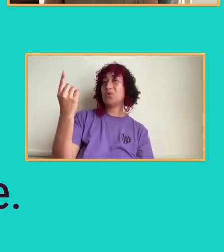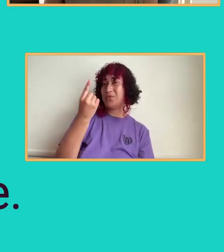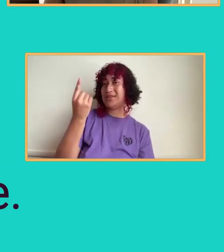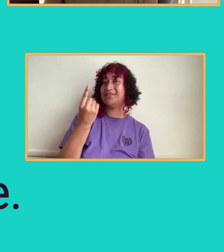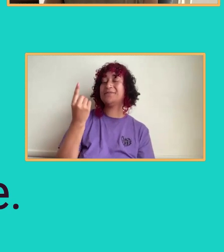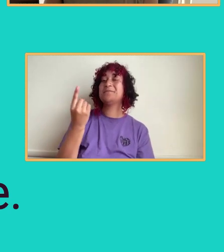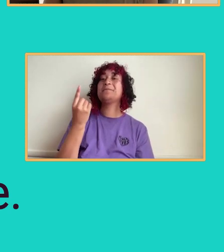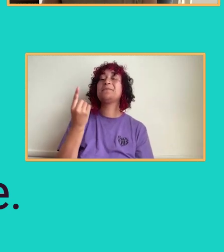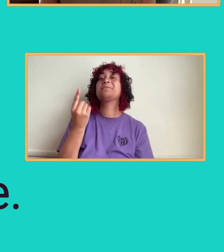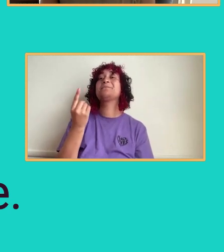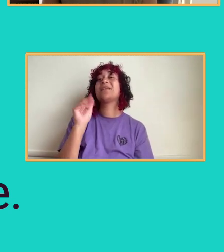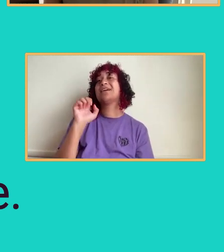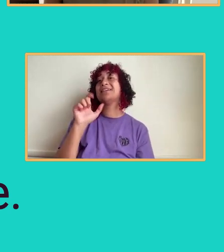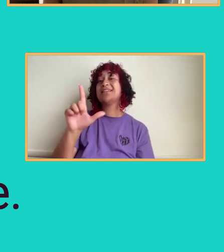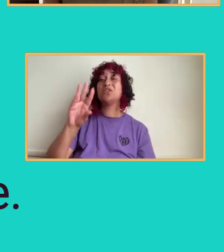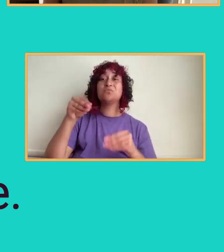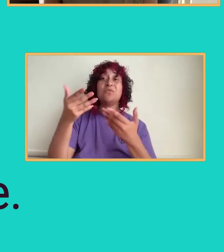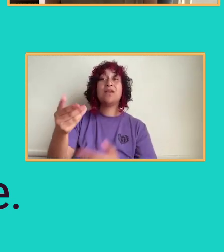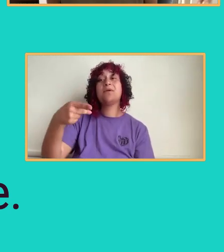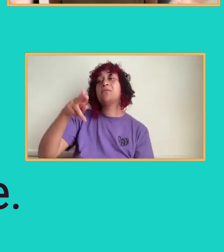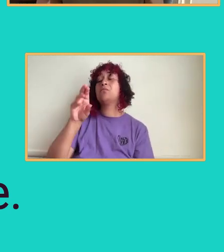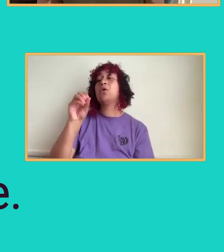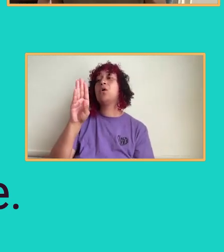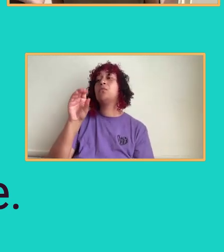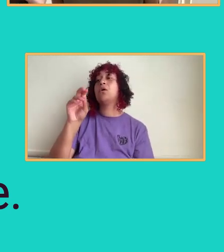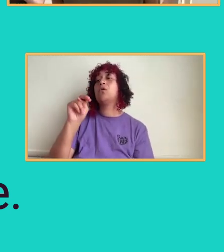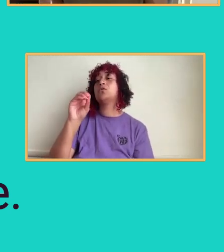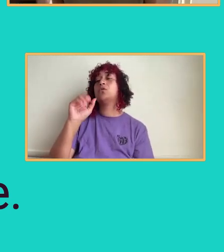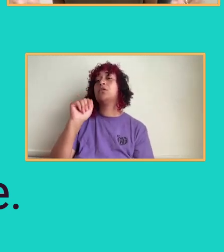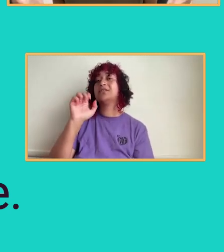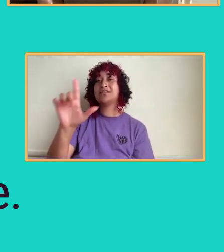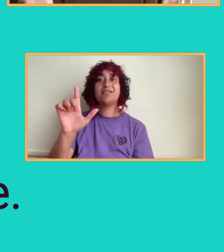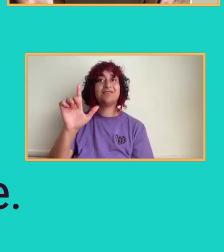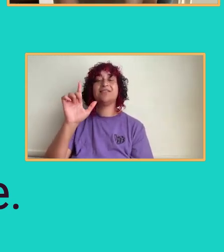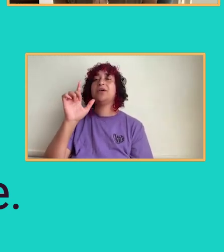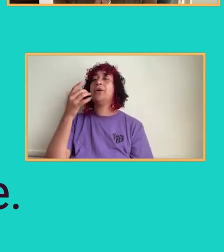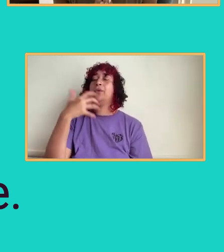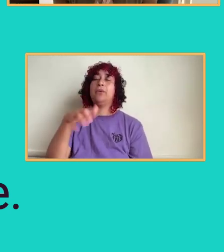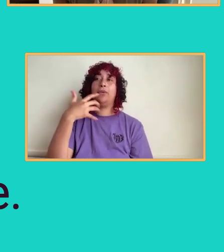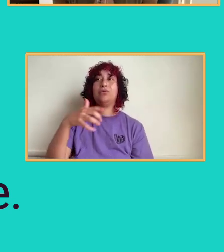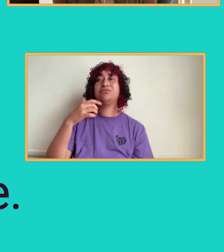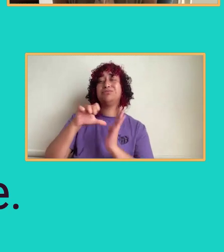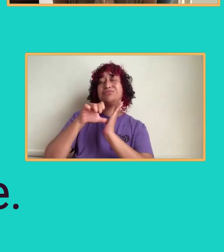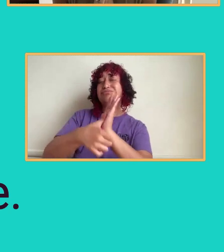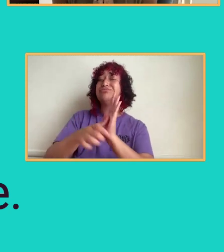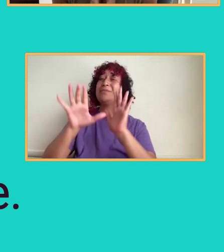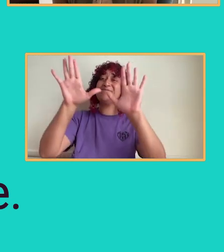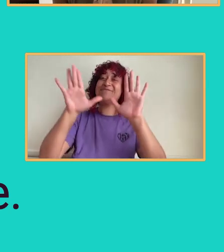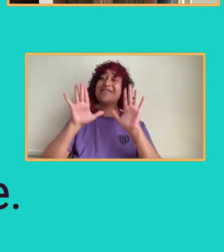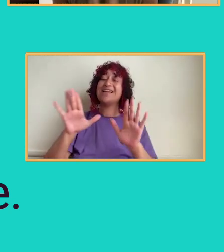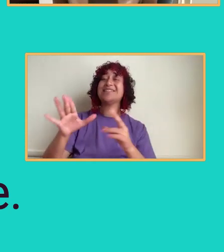our ASL is provided by Pro Bono ASL. Cannot stress enough what an amazing partner pro bono